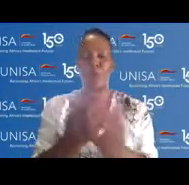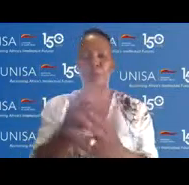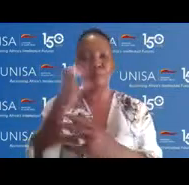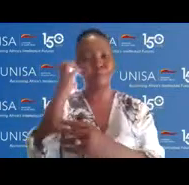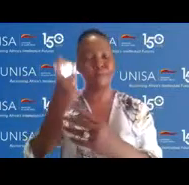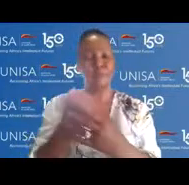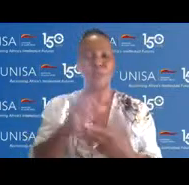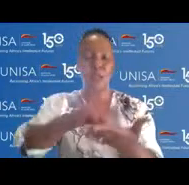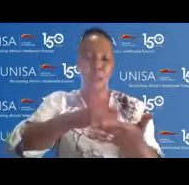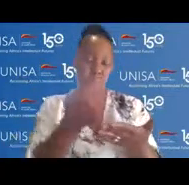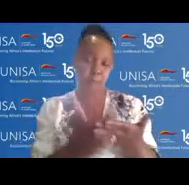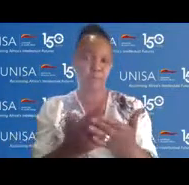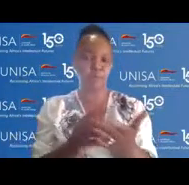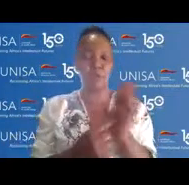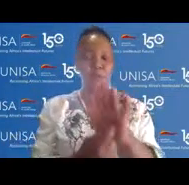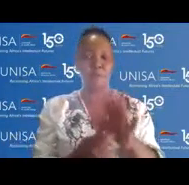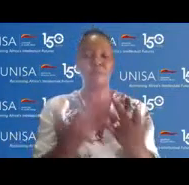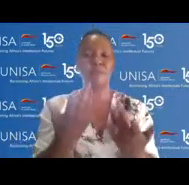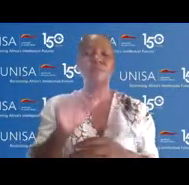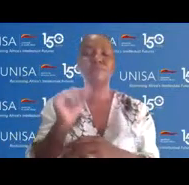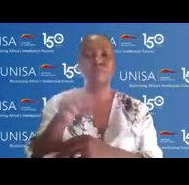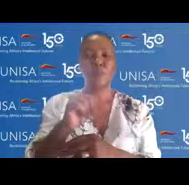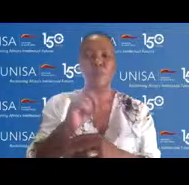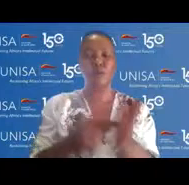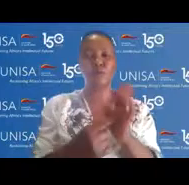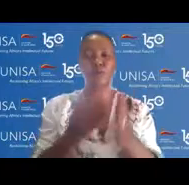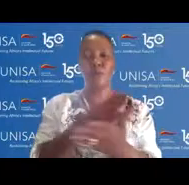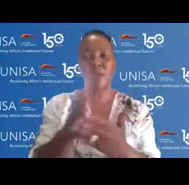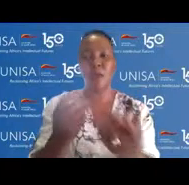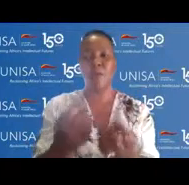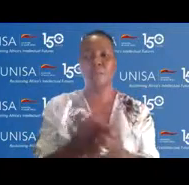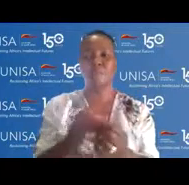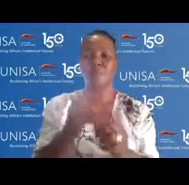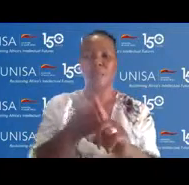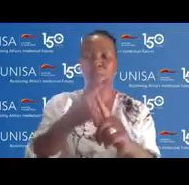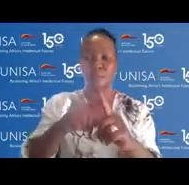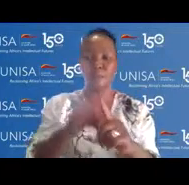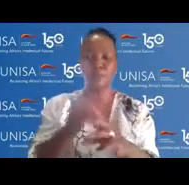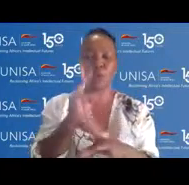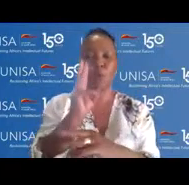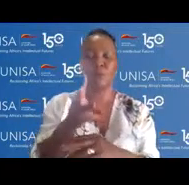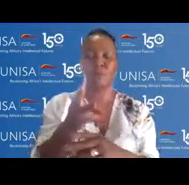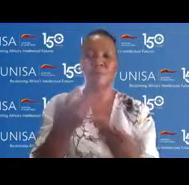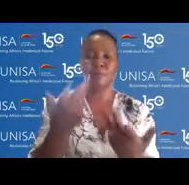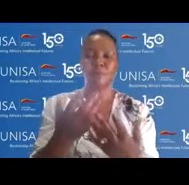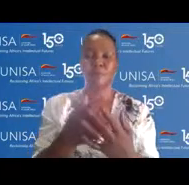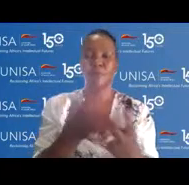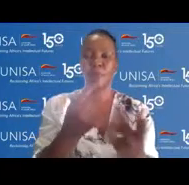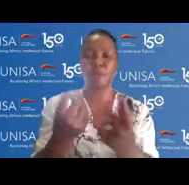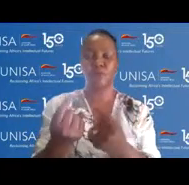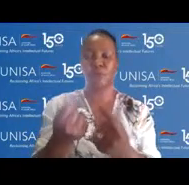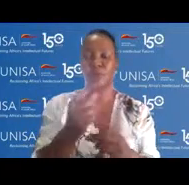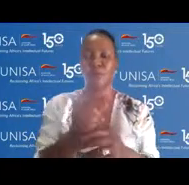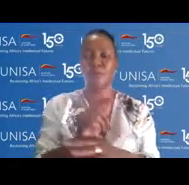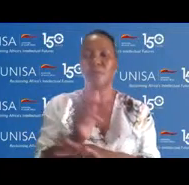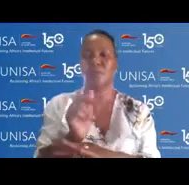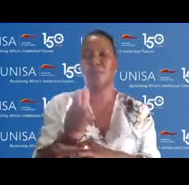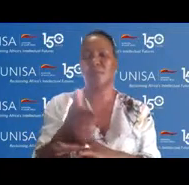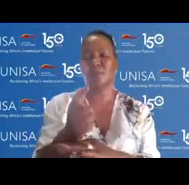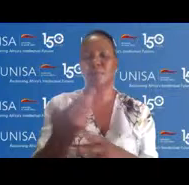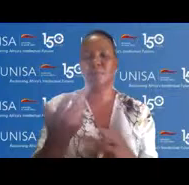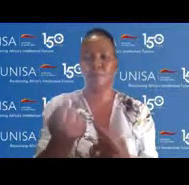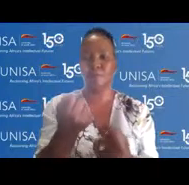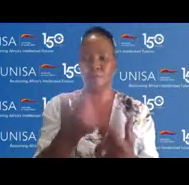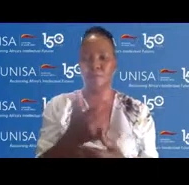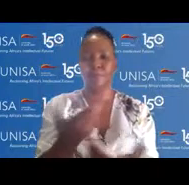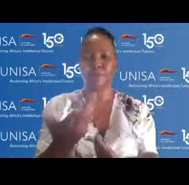example? So yes, we can actually show you some examples, and we can actually delve into that a little bit more in detail for you. And